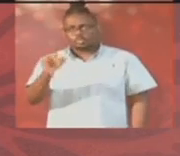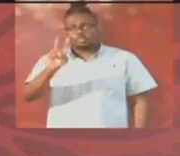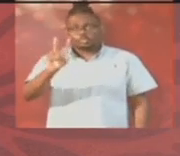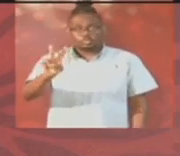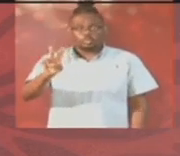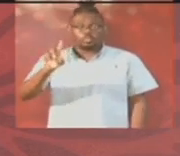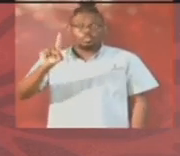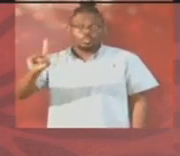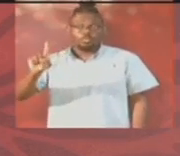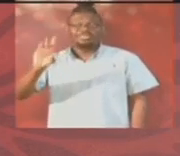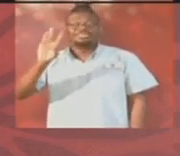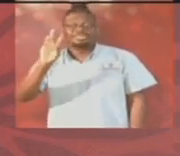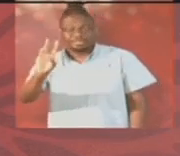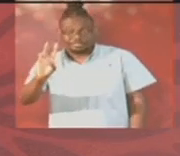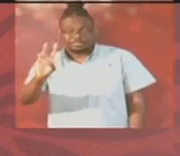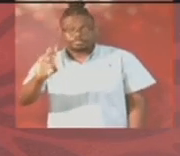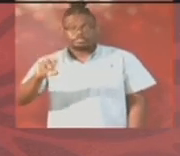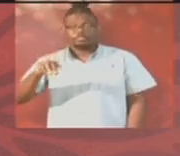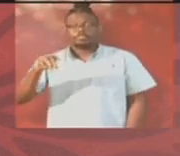1,216. Saturday,